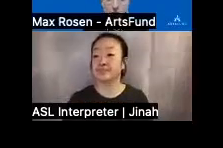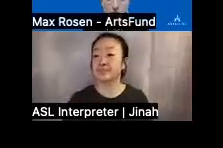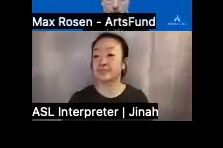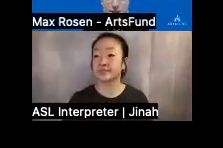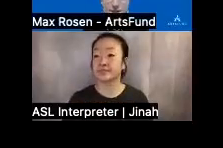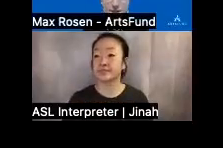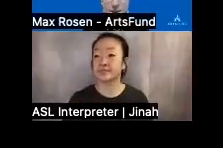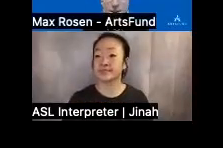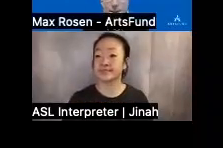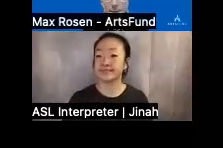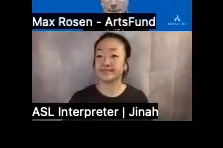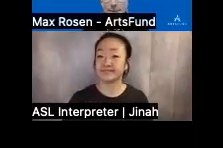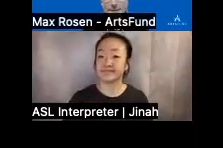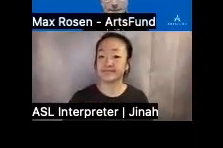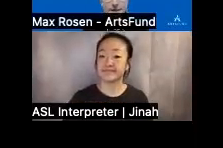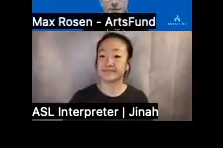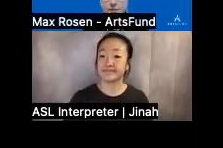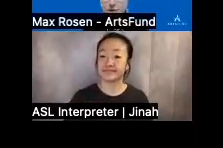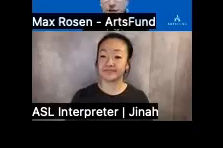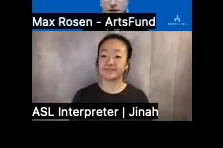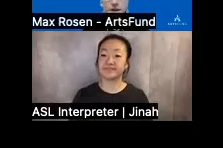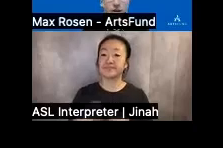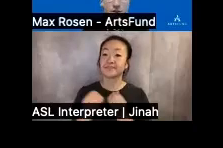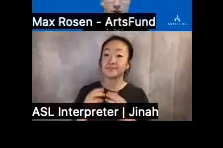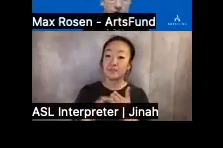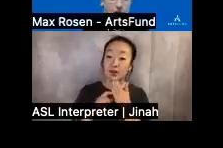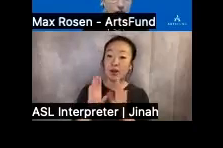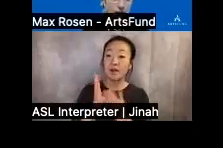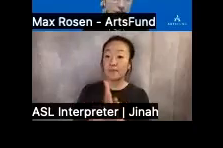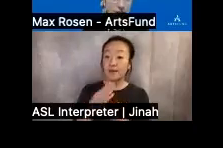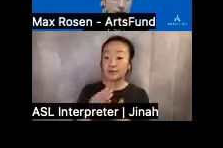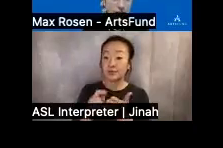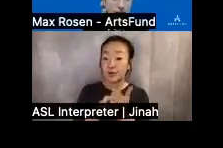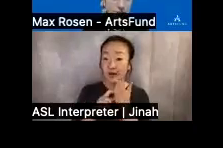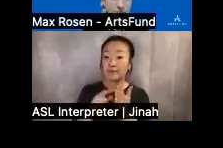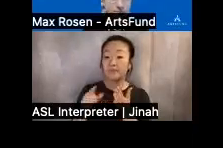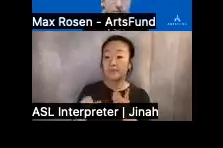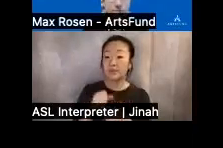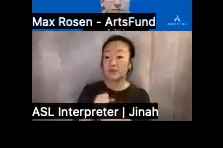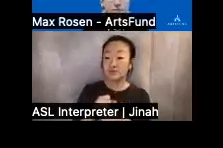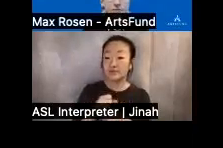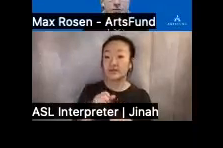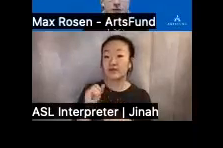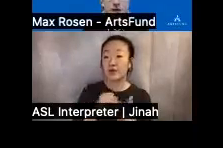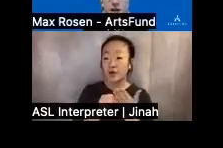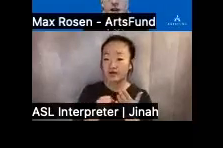budget requirements, and producing arts and culture activities.